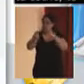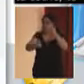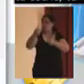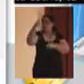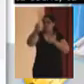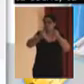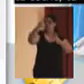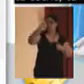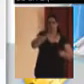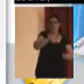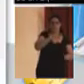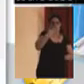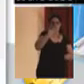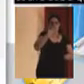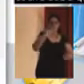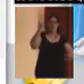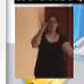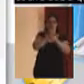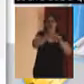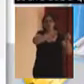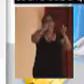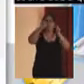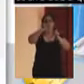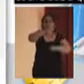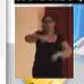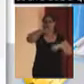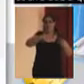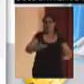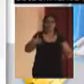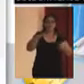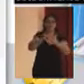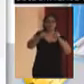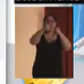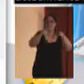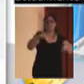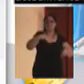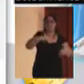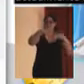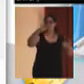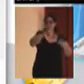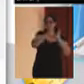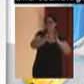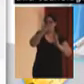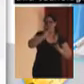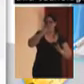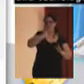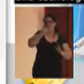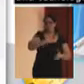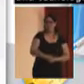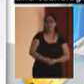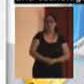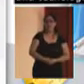the car key, this is the key is having like a dialogue with the car. So this is a very